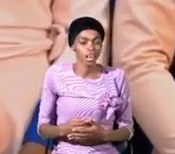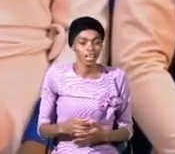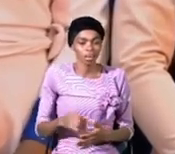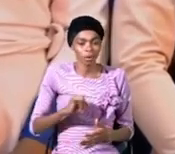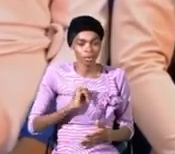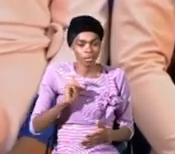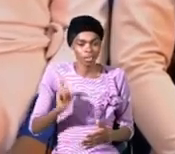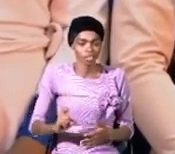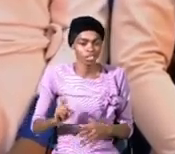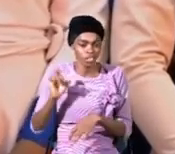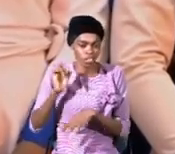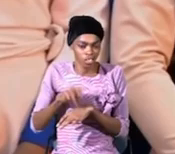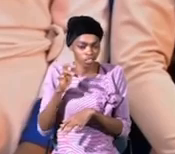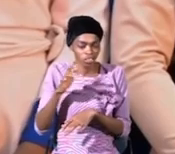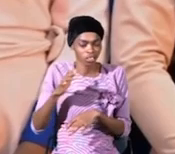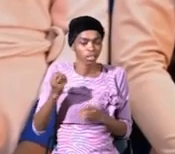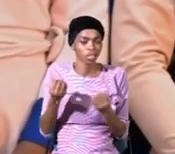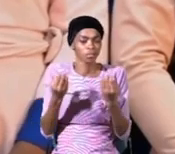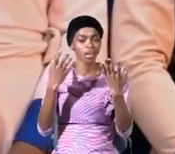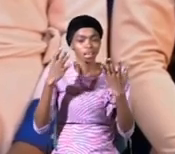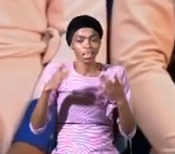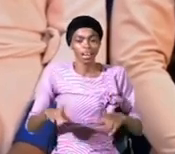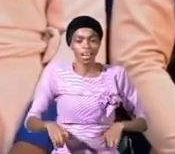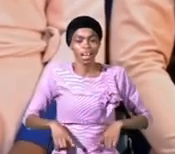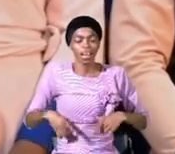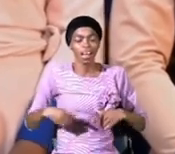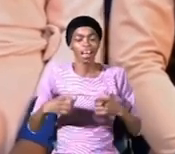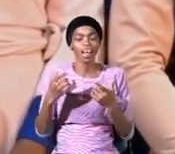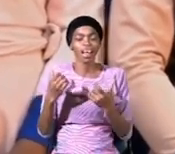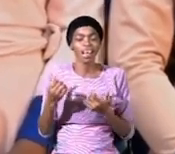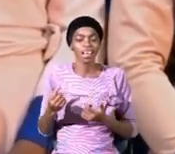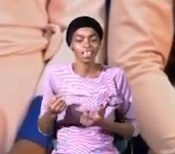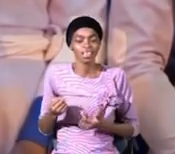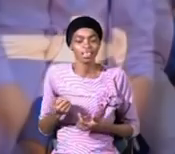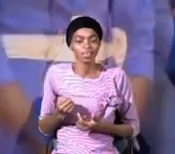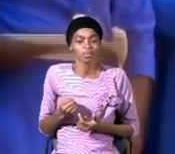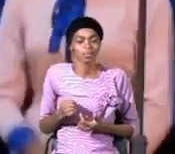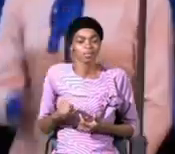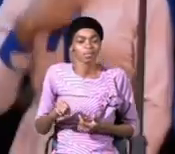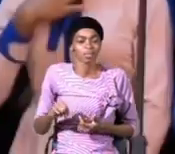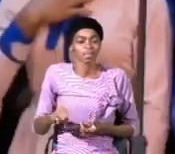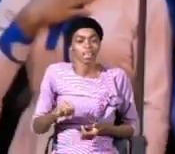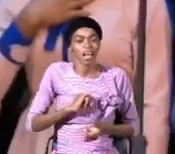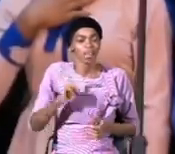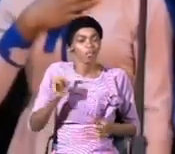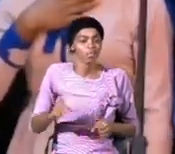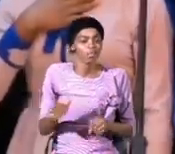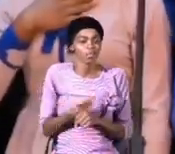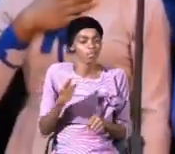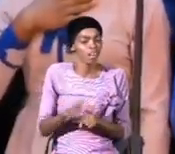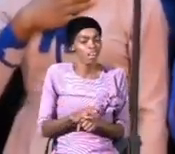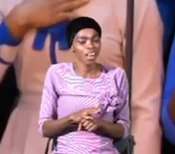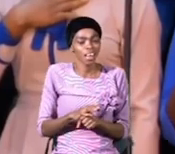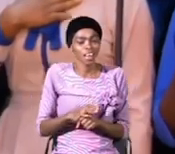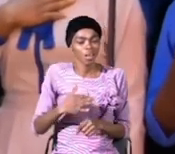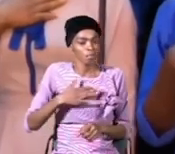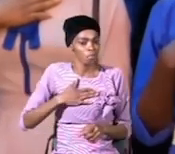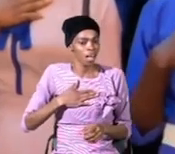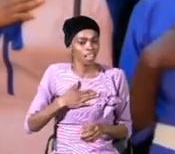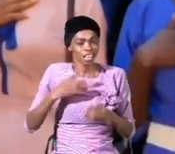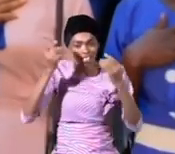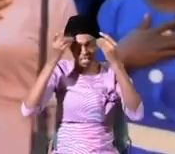I must touch many lives. I must fulfill. I must fulfill